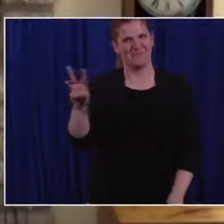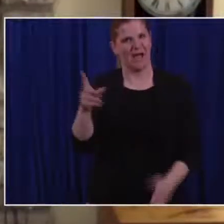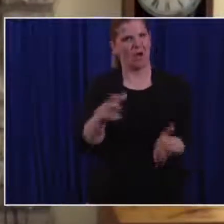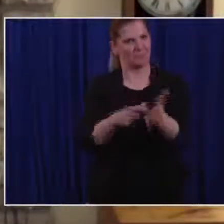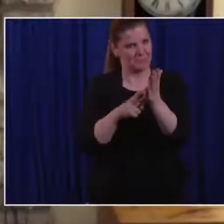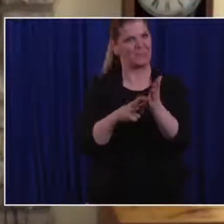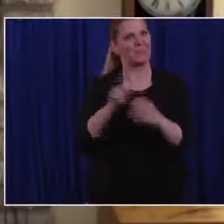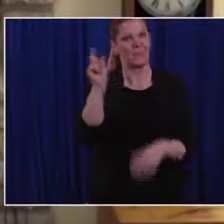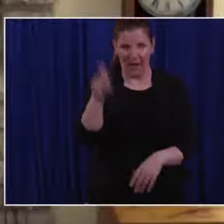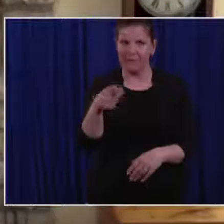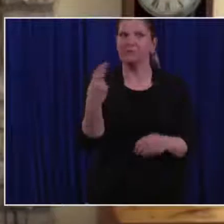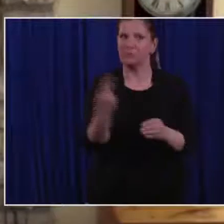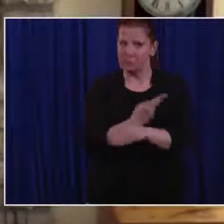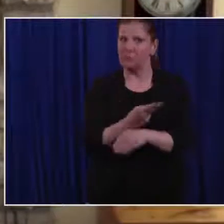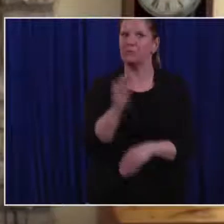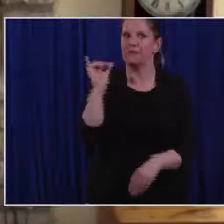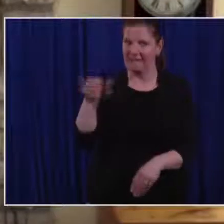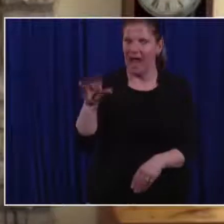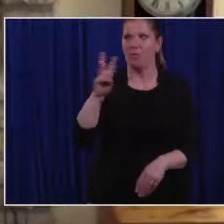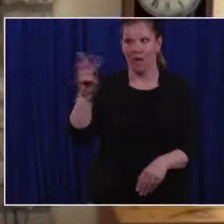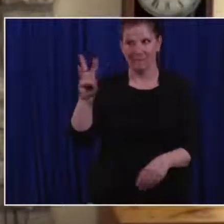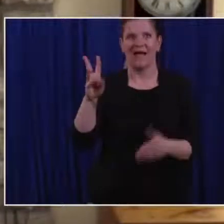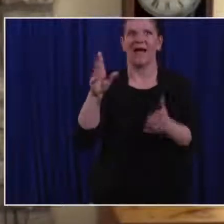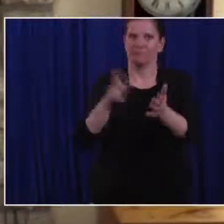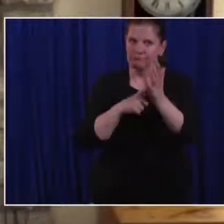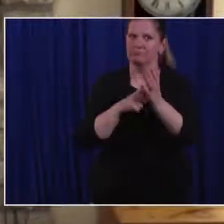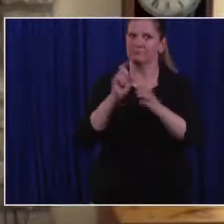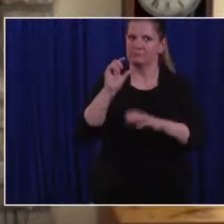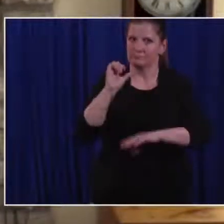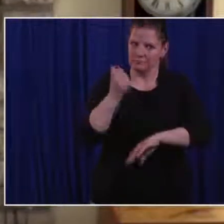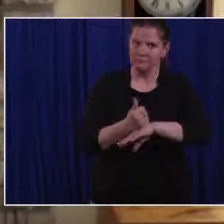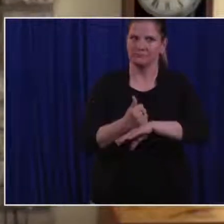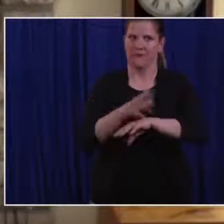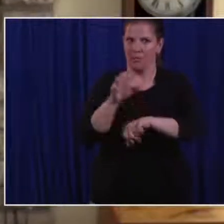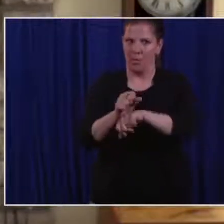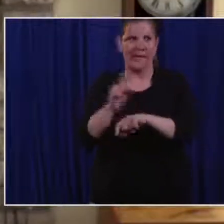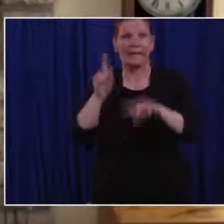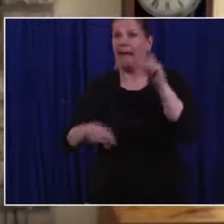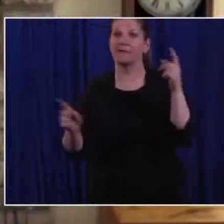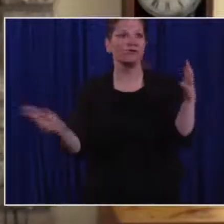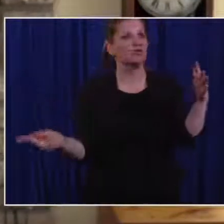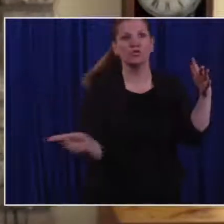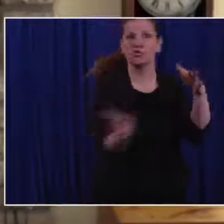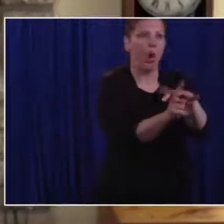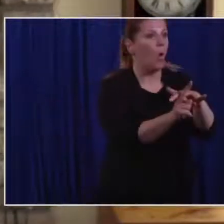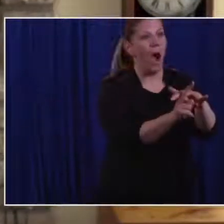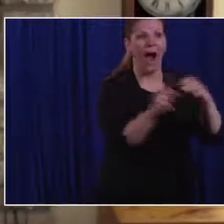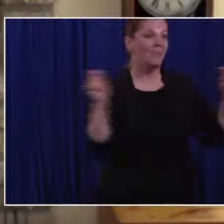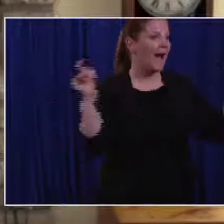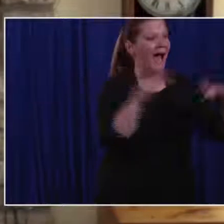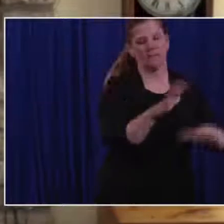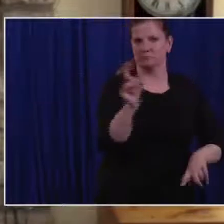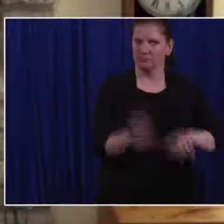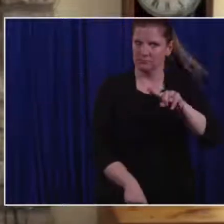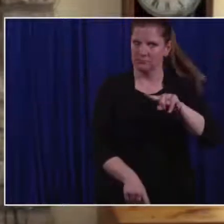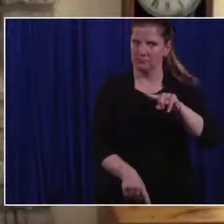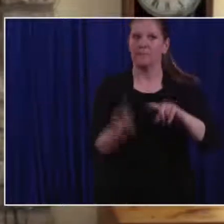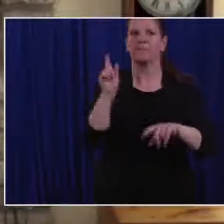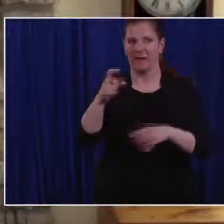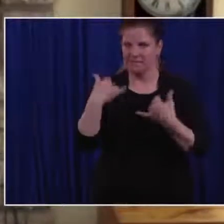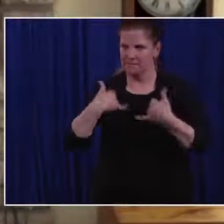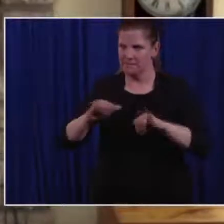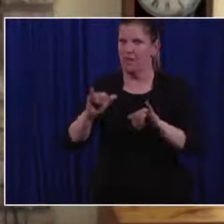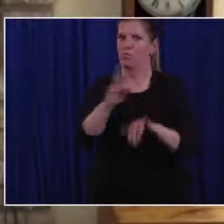Ohioans visit the system, they will be able to check a box to verify age, occupation, or that they have a